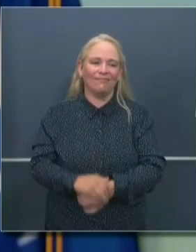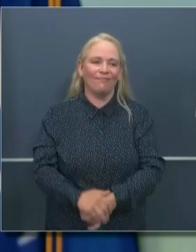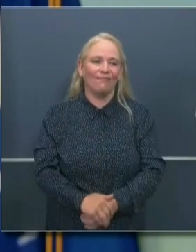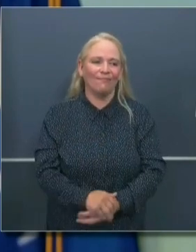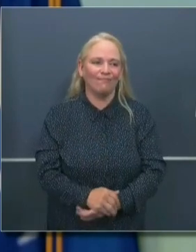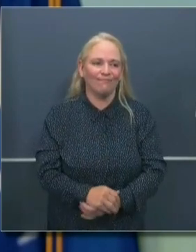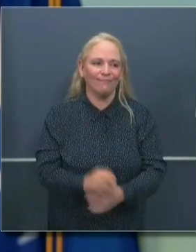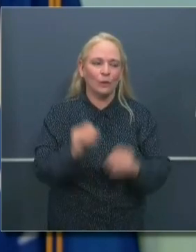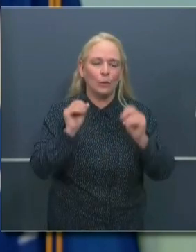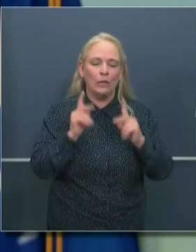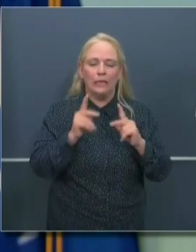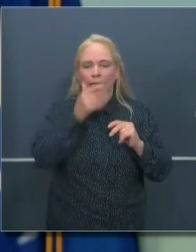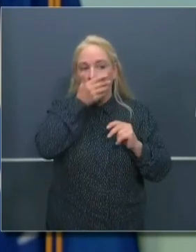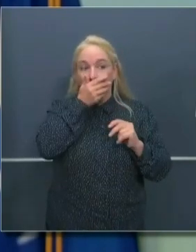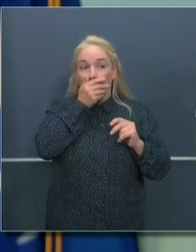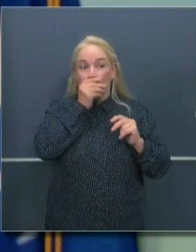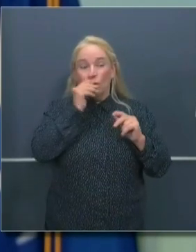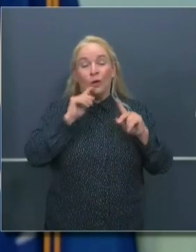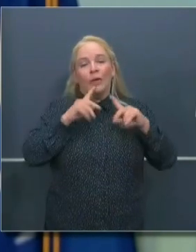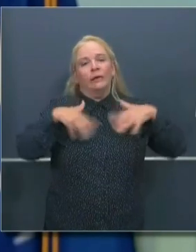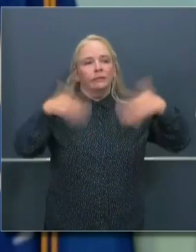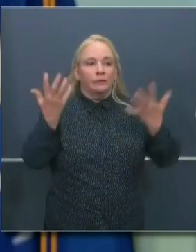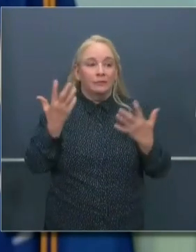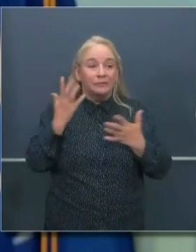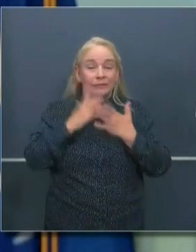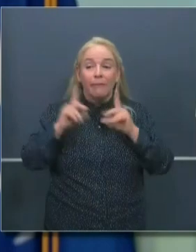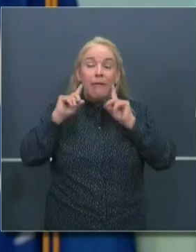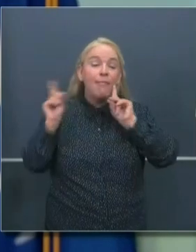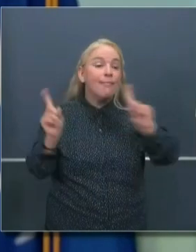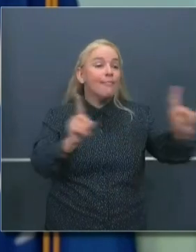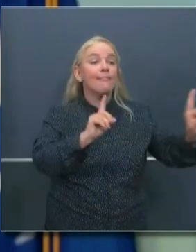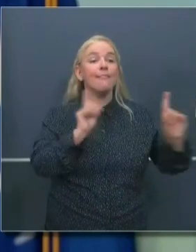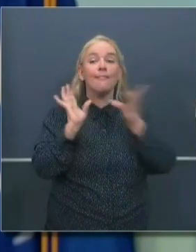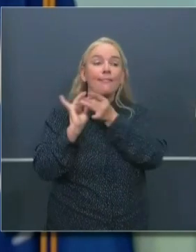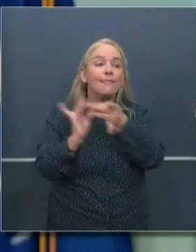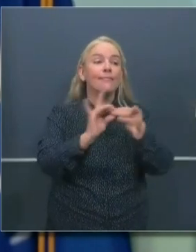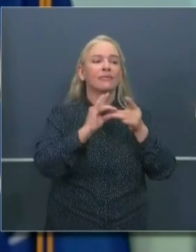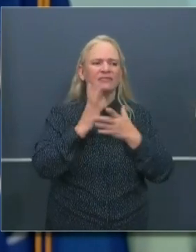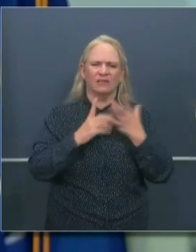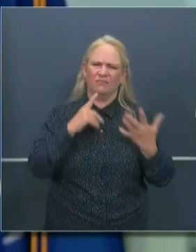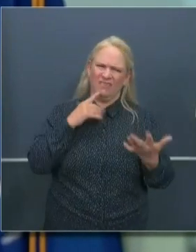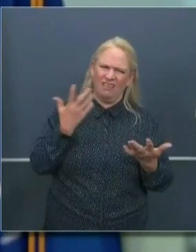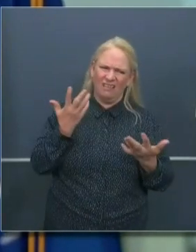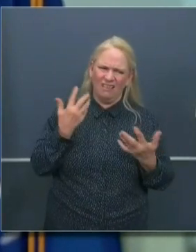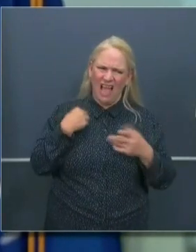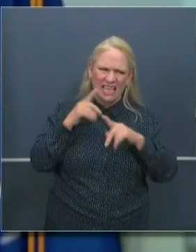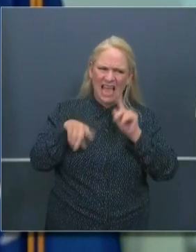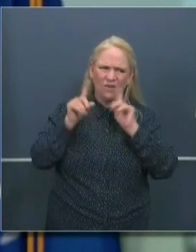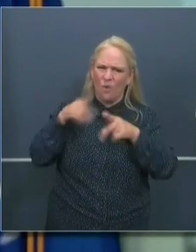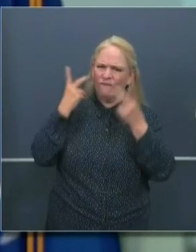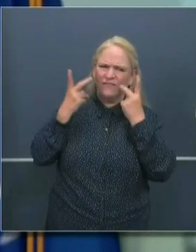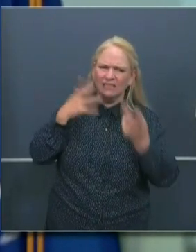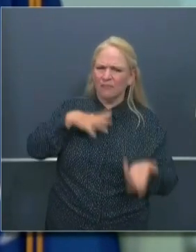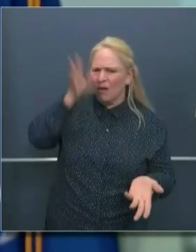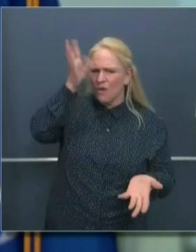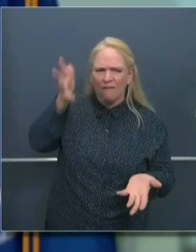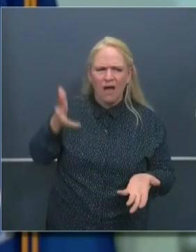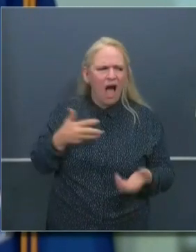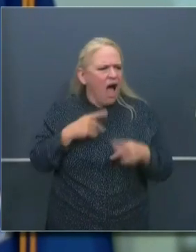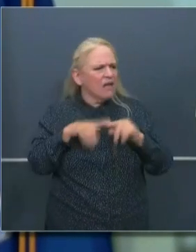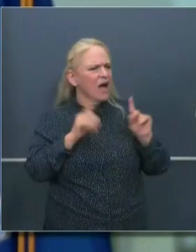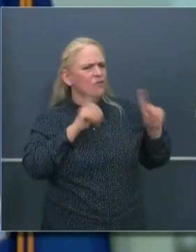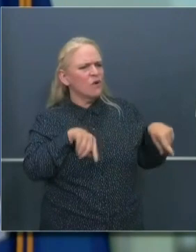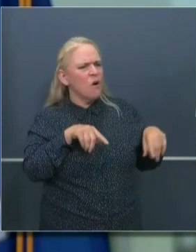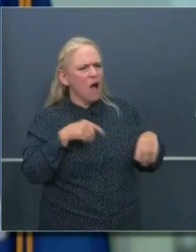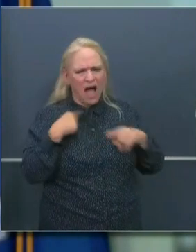I've heard from a number of people who say they don't understand why they're being told you can't go see Grandpa this weekend, you can't see Uncle Joe, you can't have a barbecue with